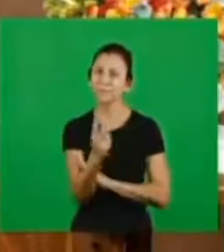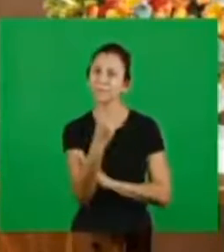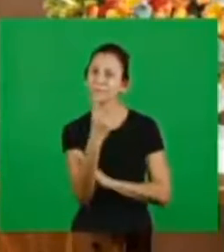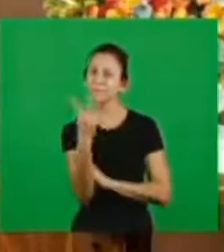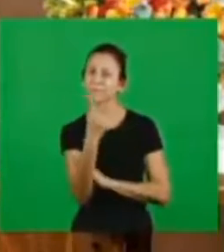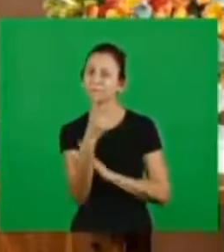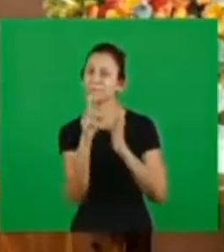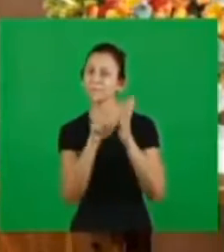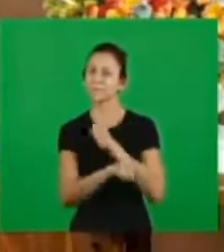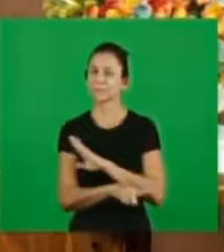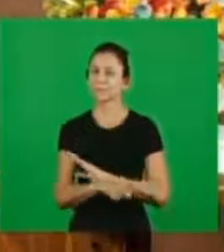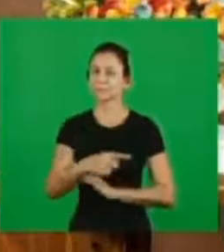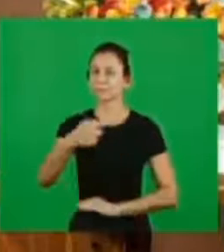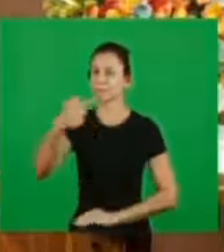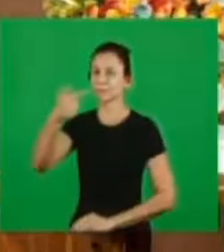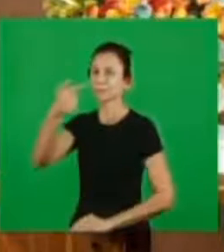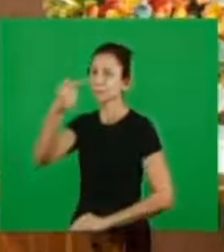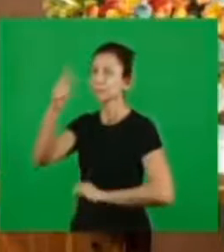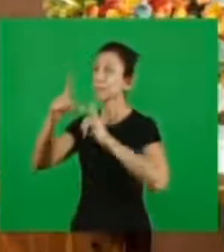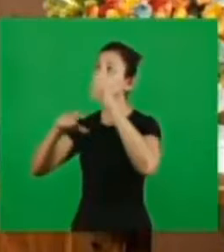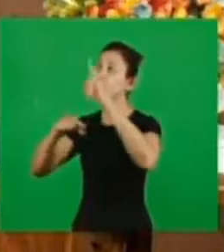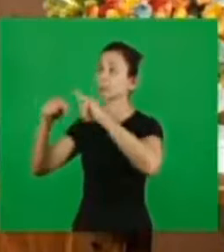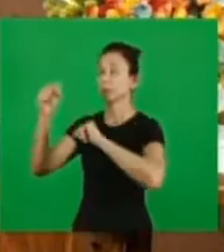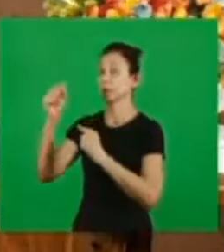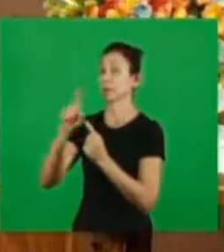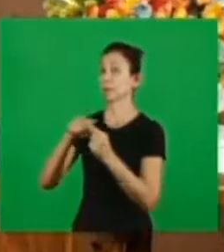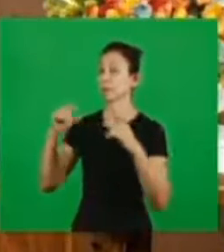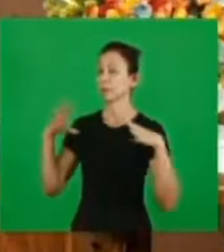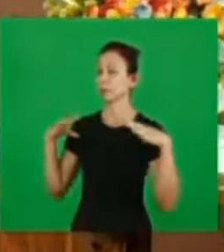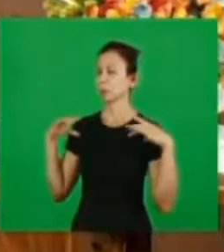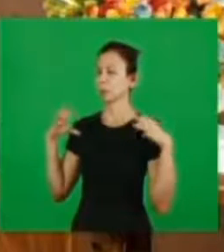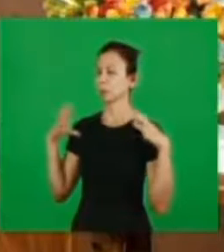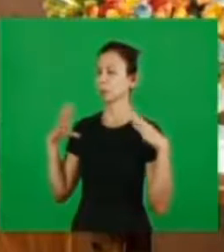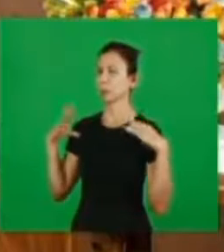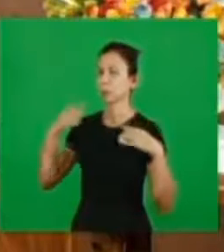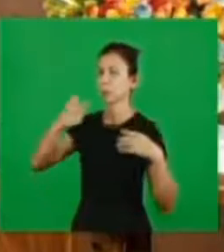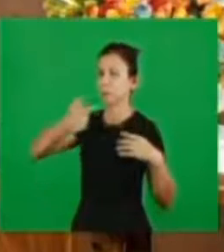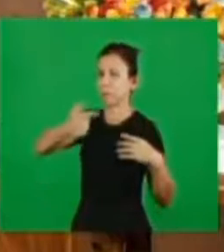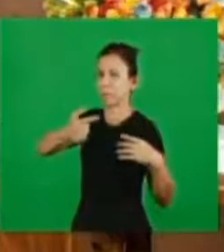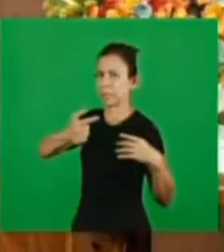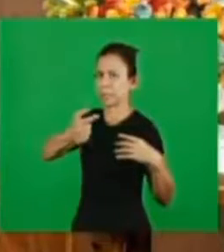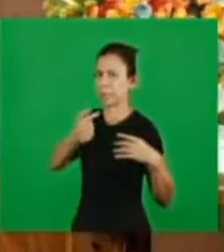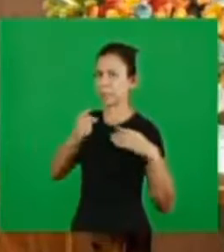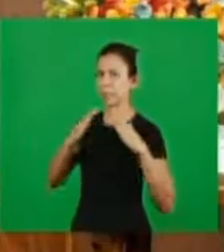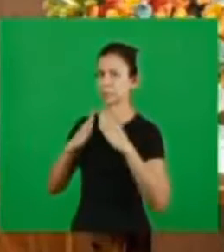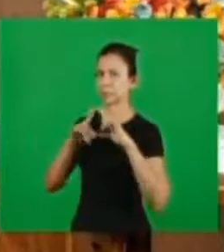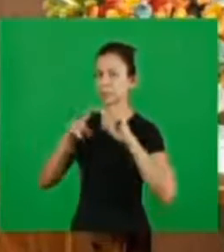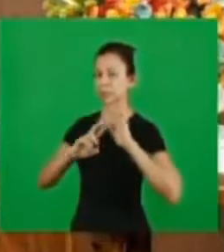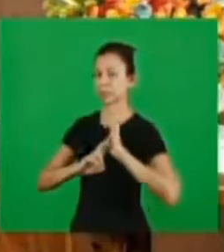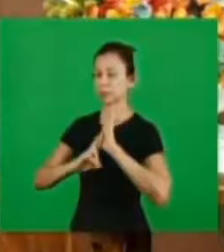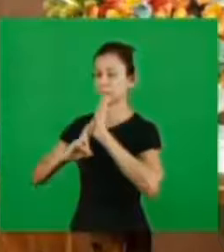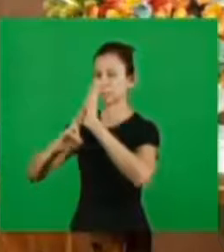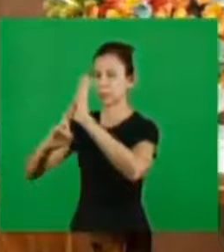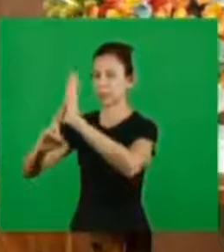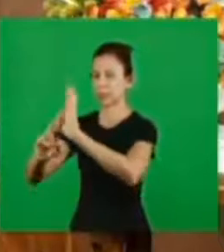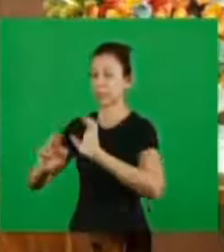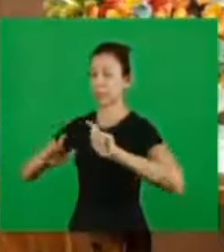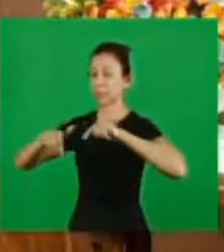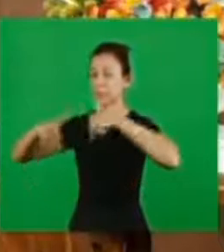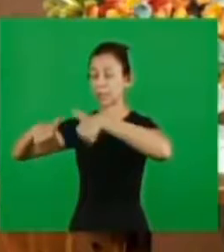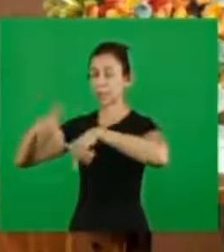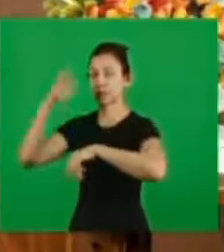this question. The first question, the seven stars are the angels of the seven churches, and the seven lampstands